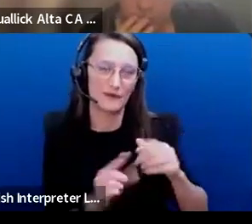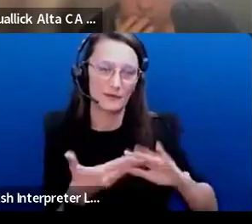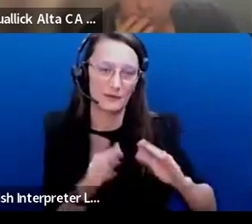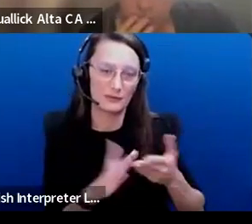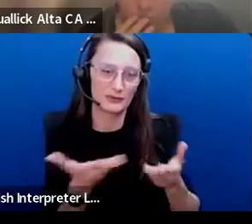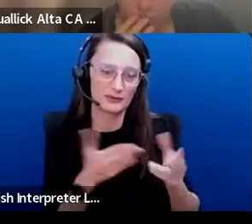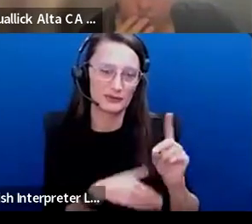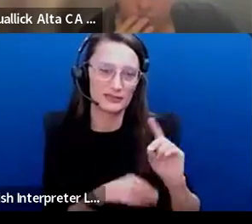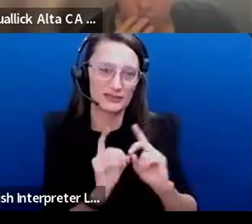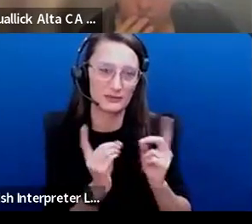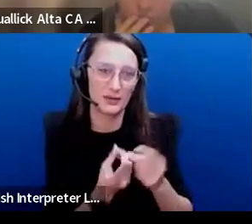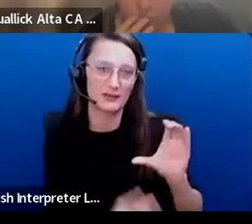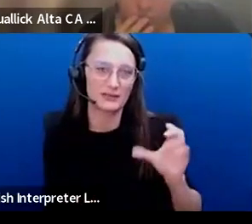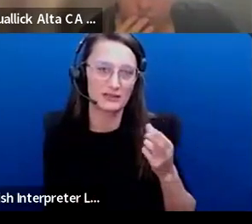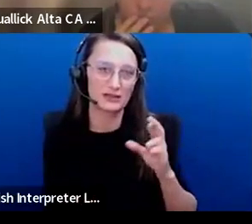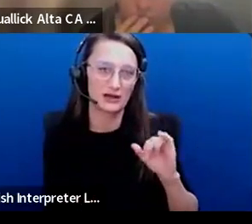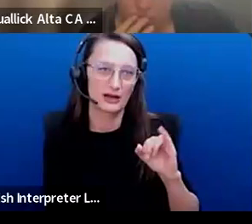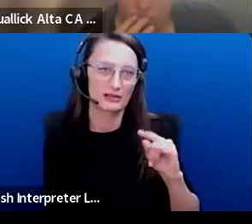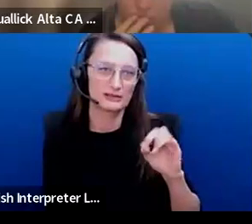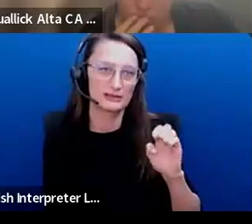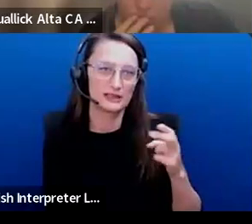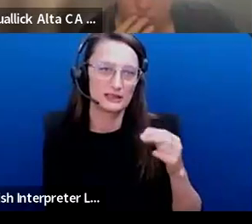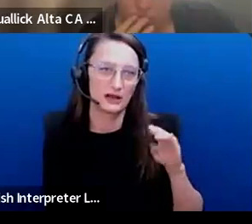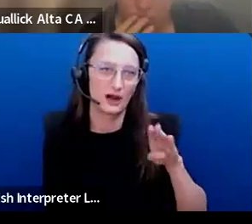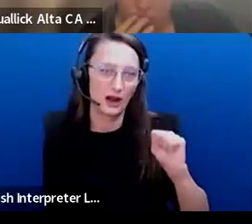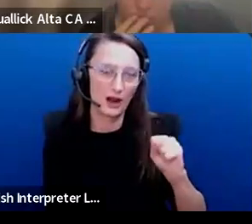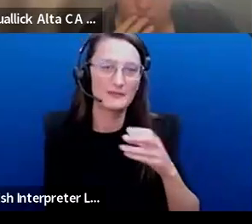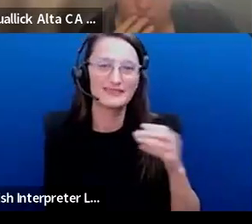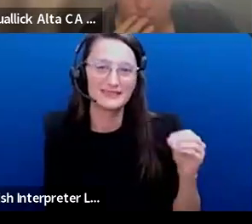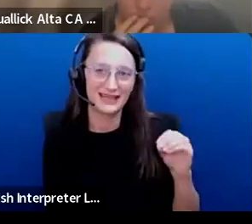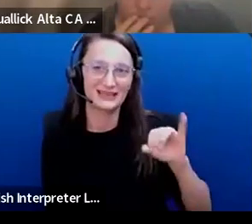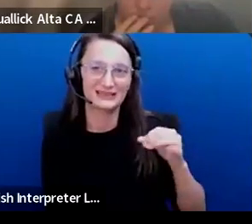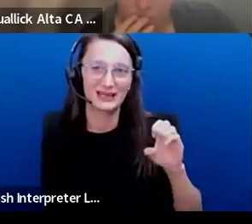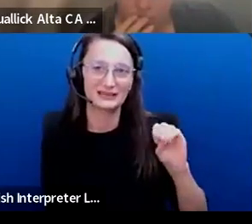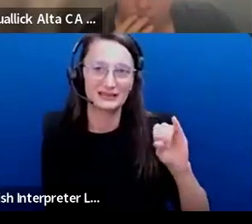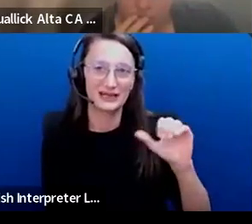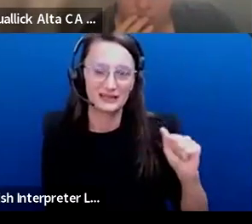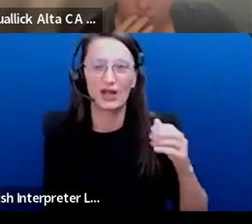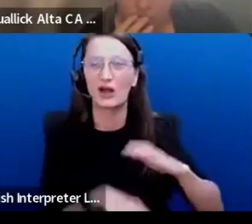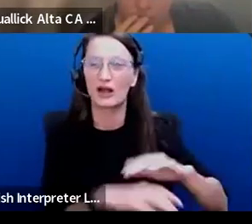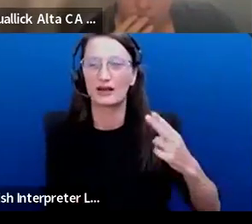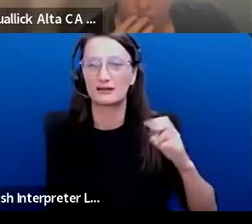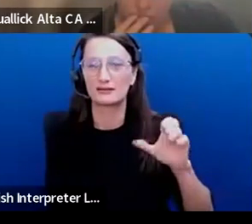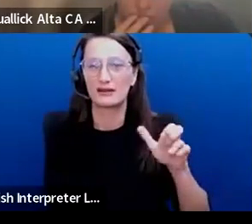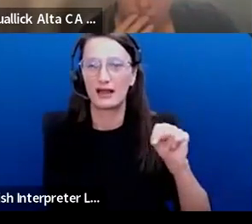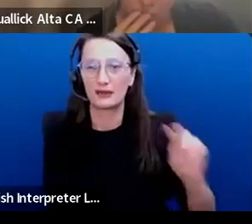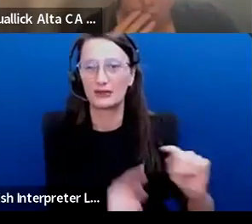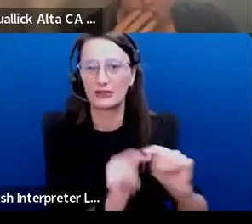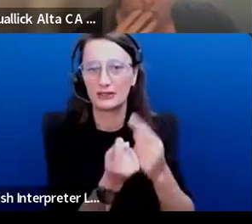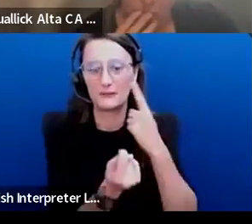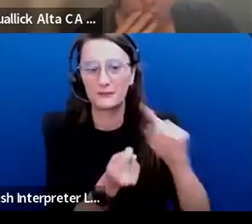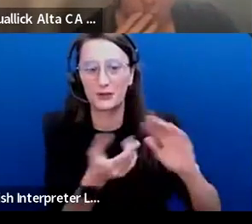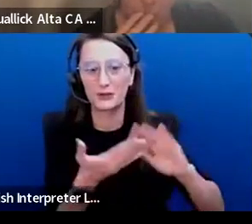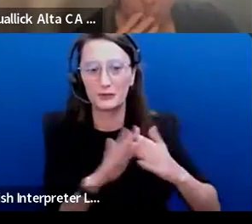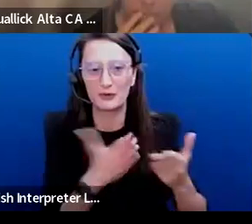vendor coordinator. Good morning. And Miss Jessica, she's also on Helen's team in community services. Good morning to Ethan and Shauna, both